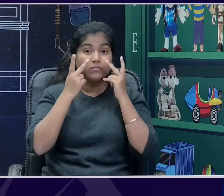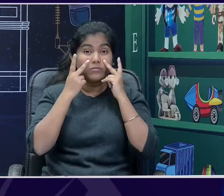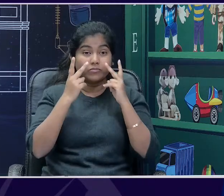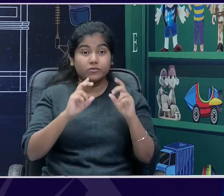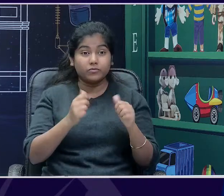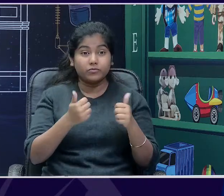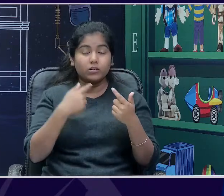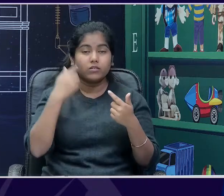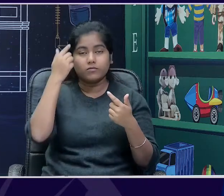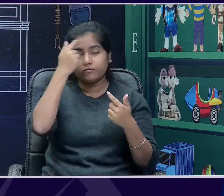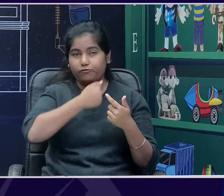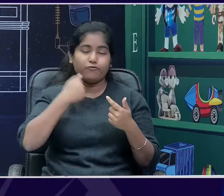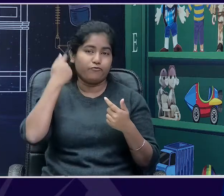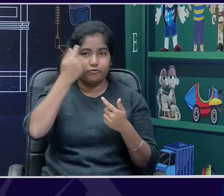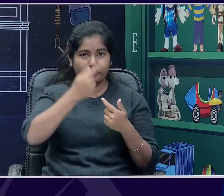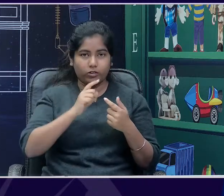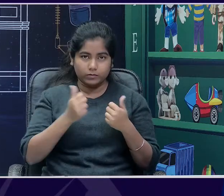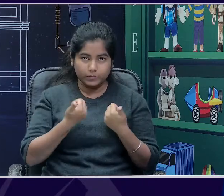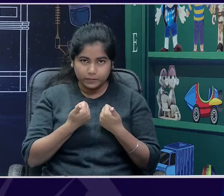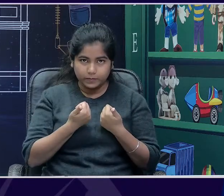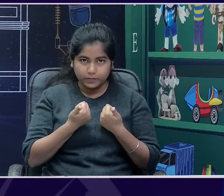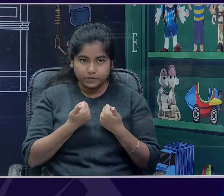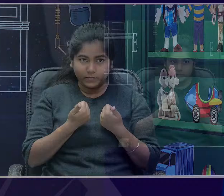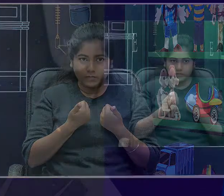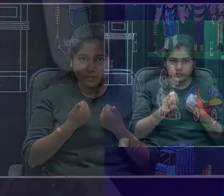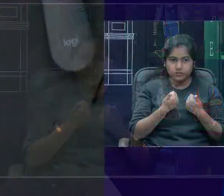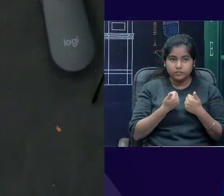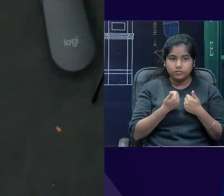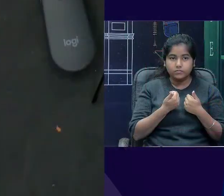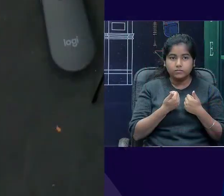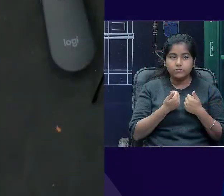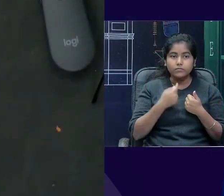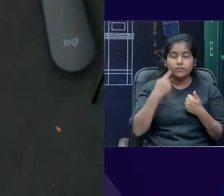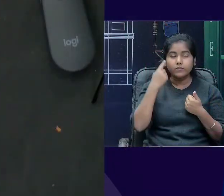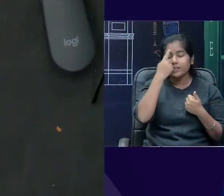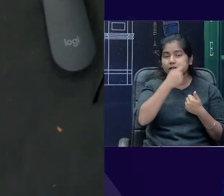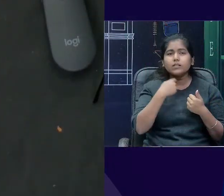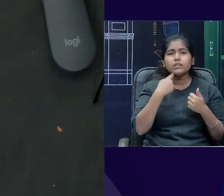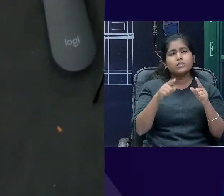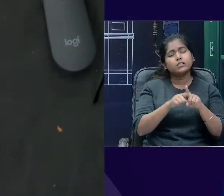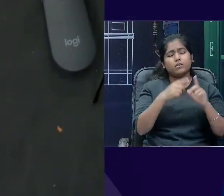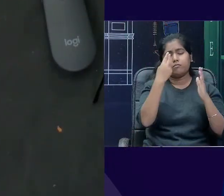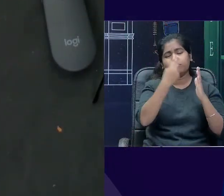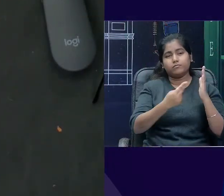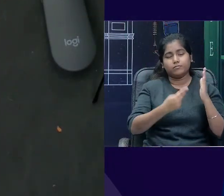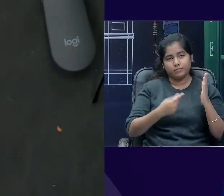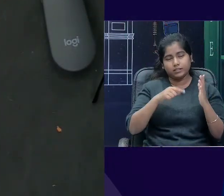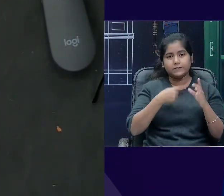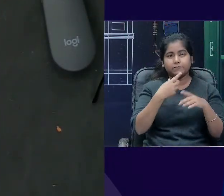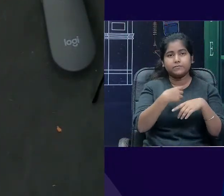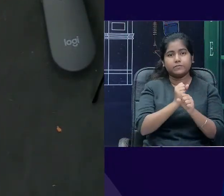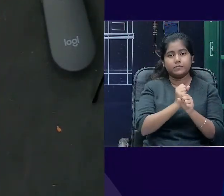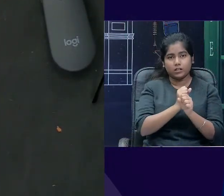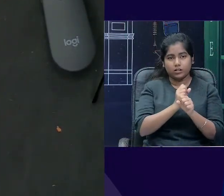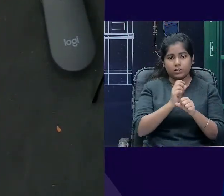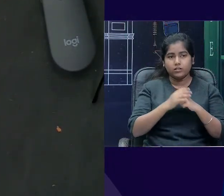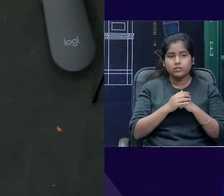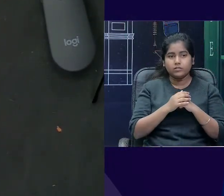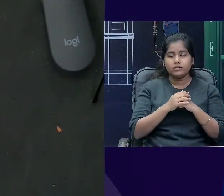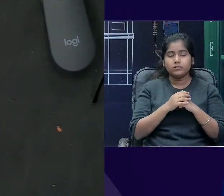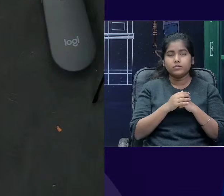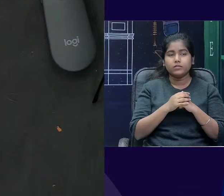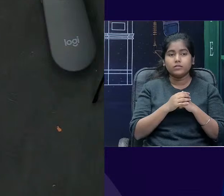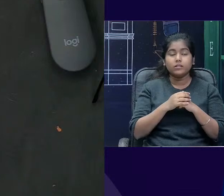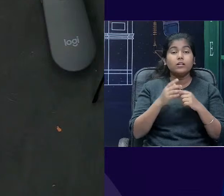the face. This is what, Mr. Nath. this is also the art and craft activity Yes, I can done. see. And here in